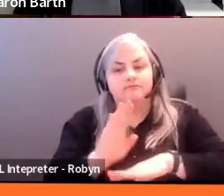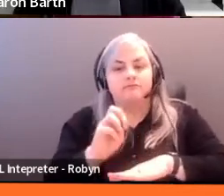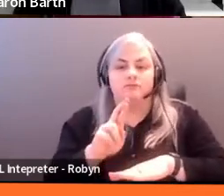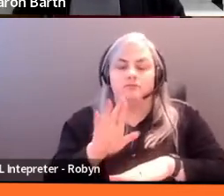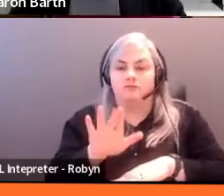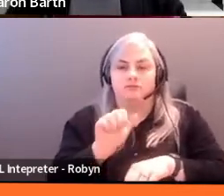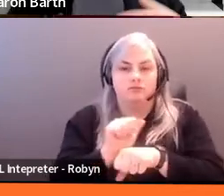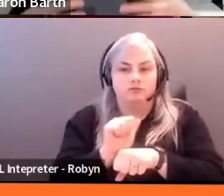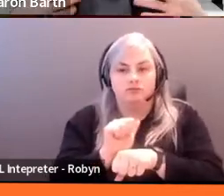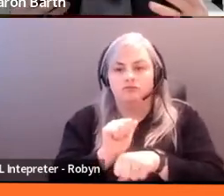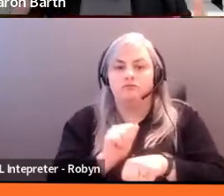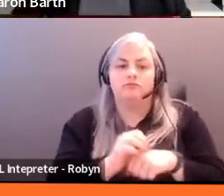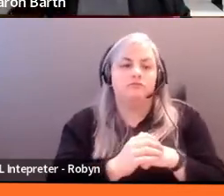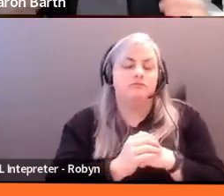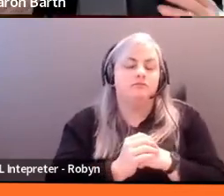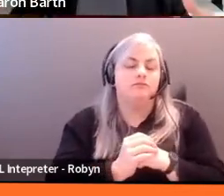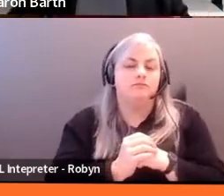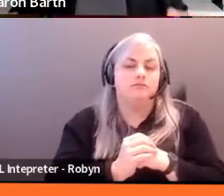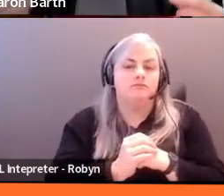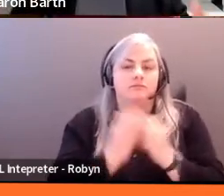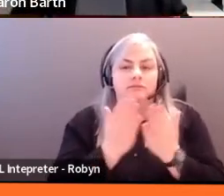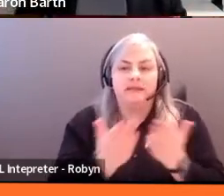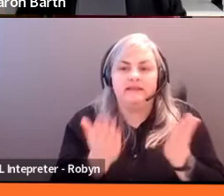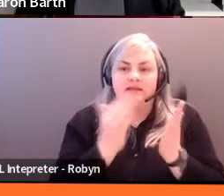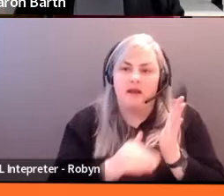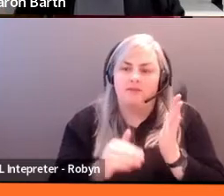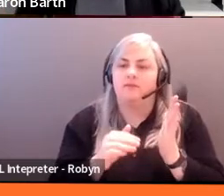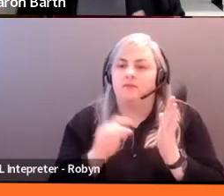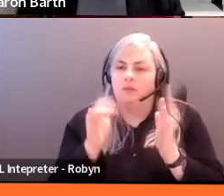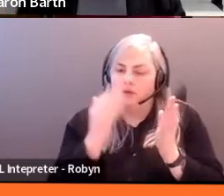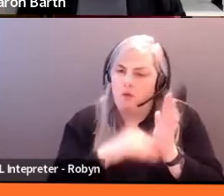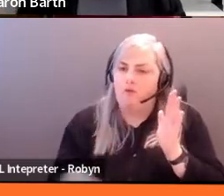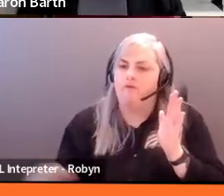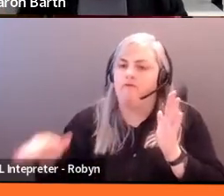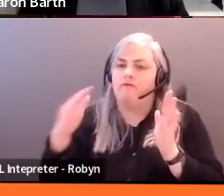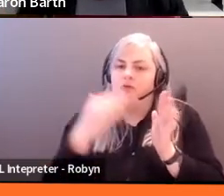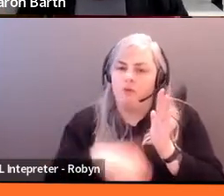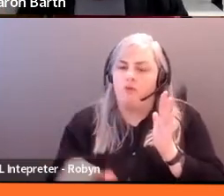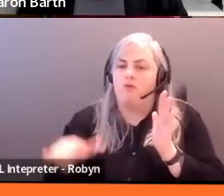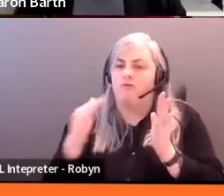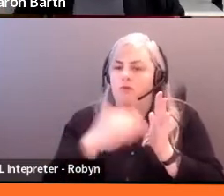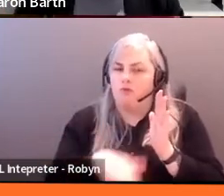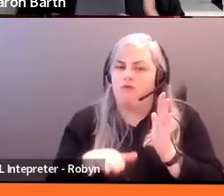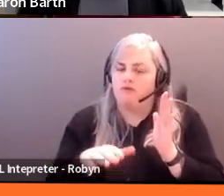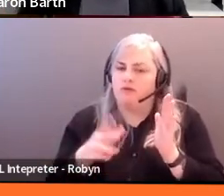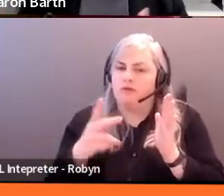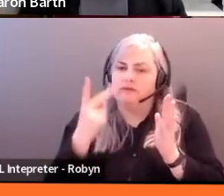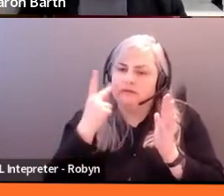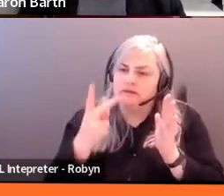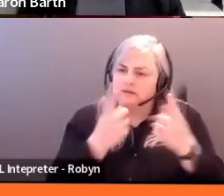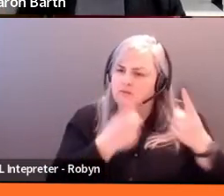role, that things happen over and over, right? We become really, really good at